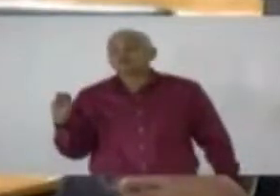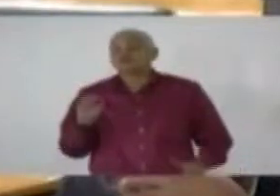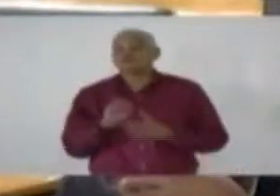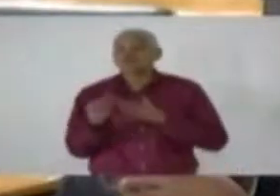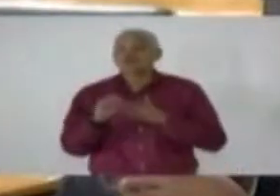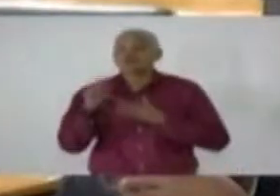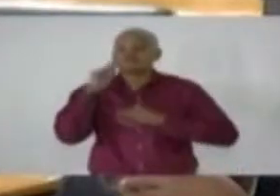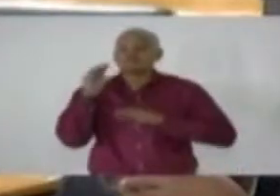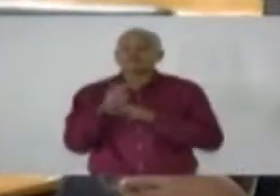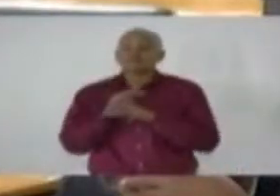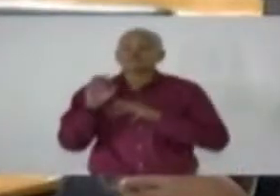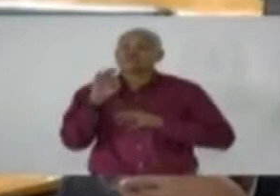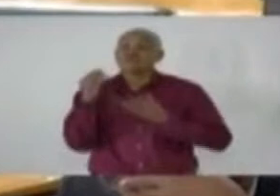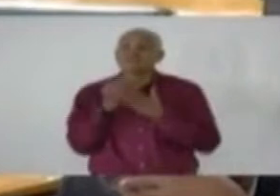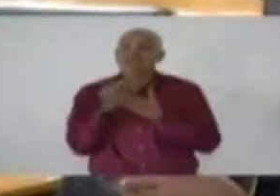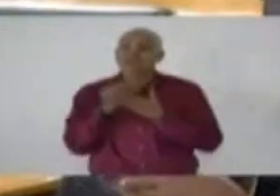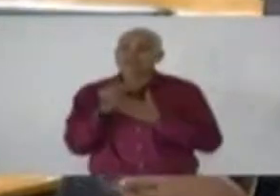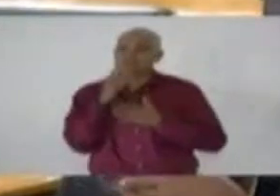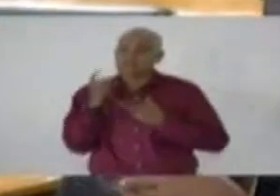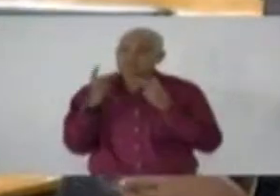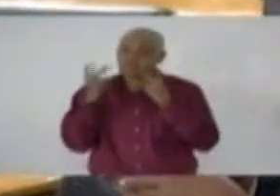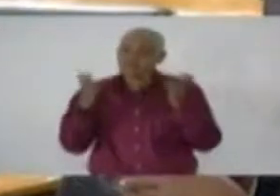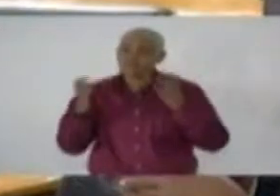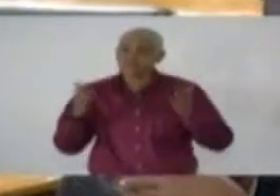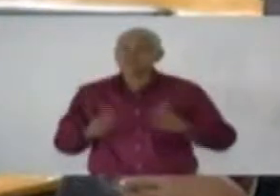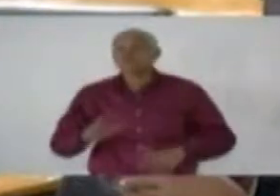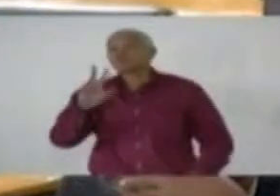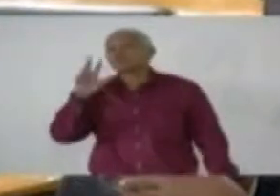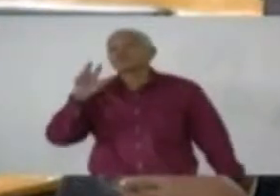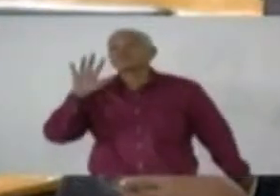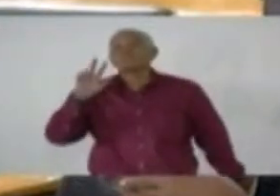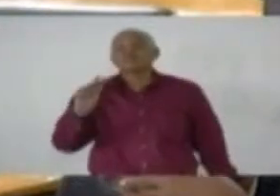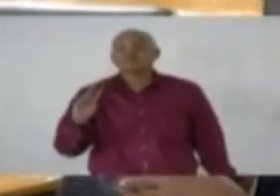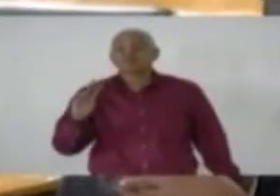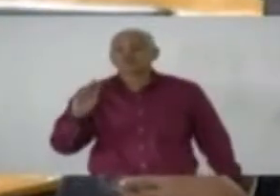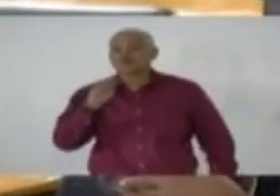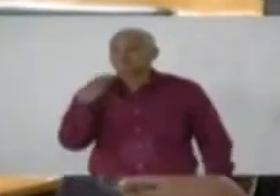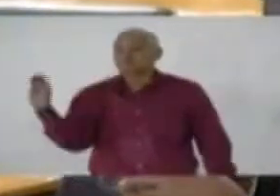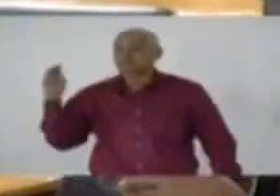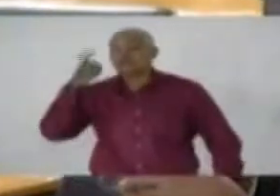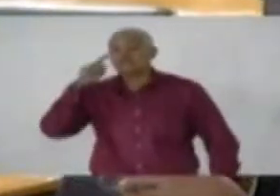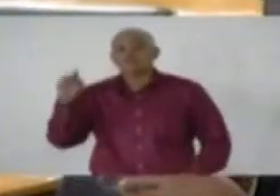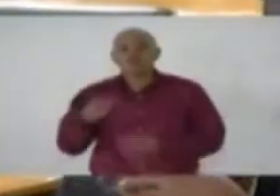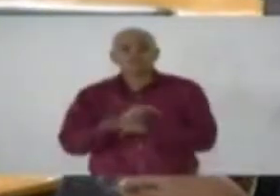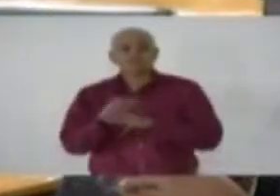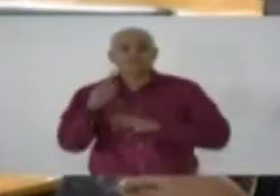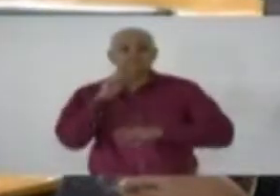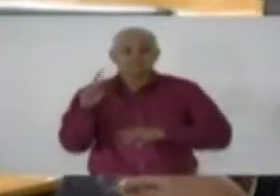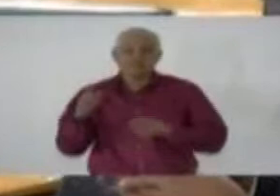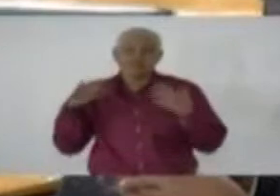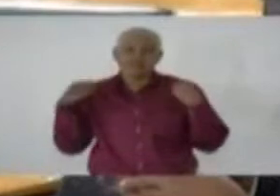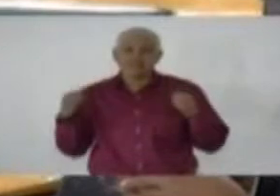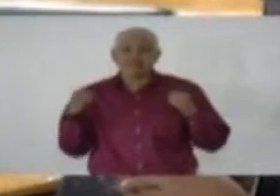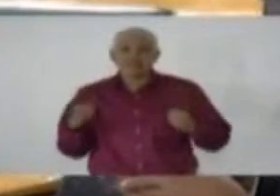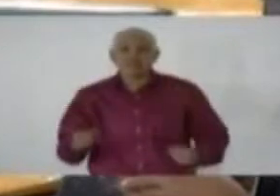for the Ministry of Finance and the Public Service. $352 million for the Ministry of Health and